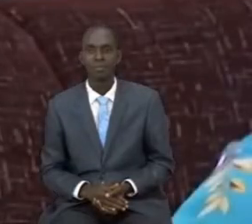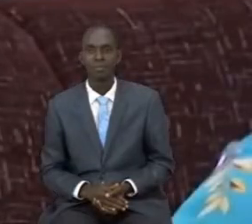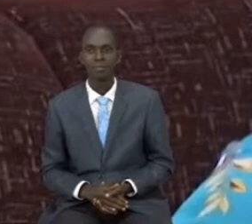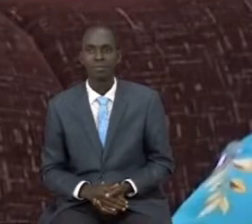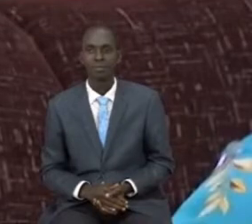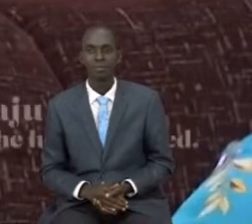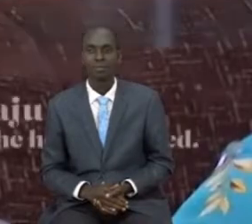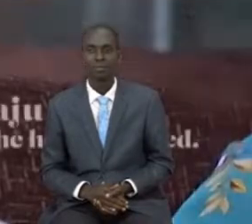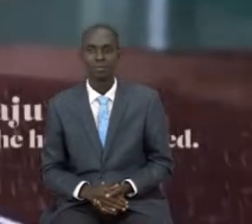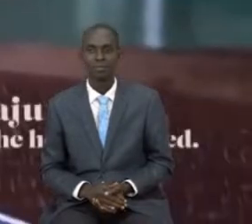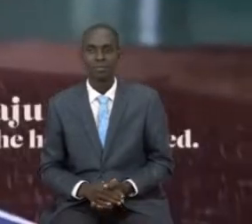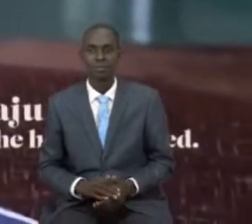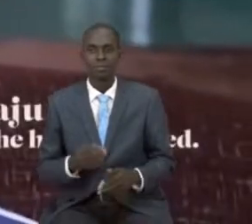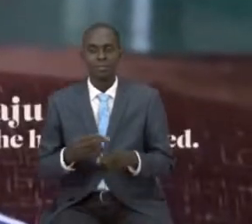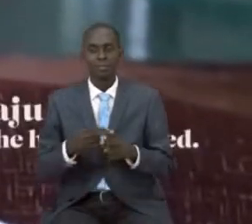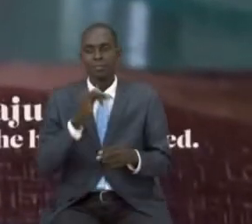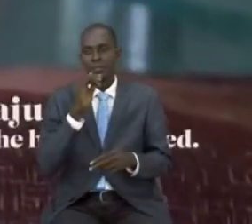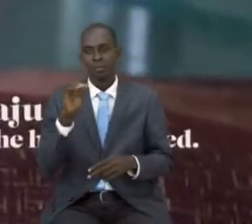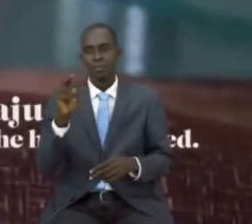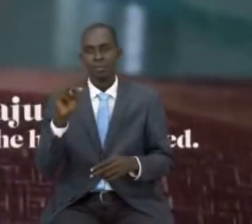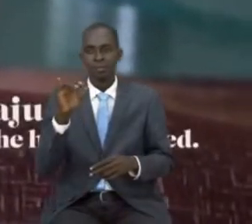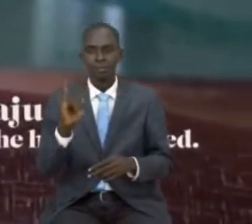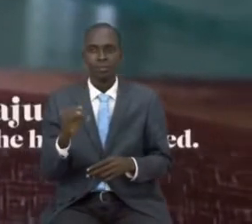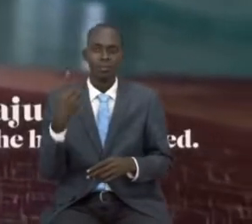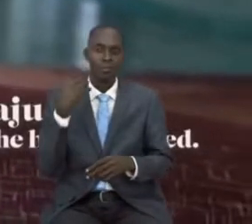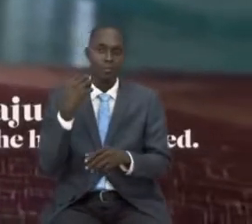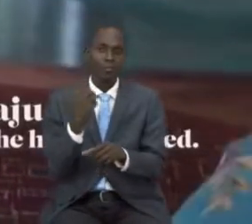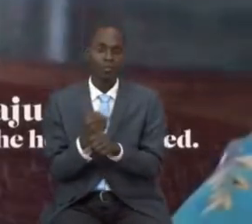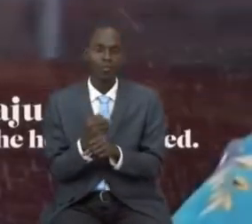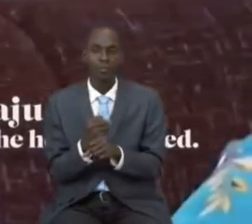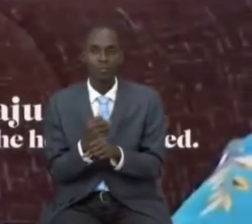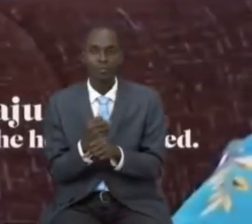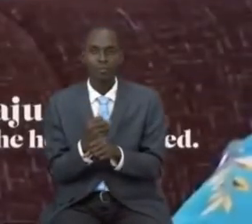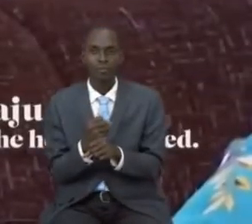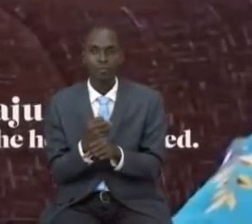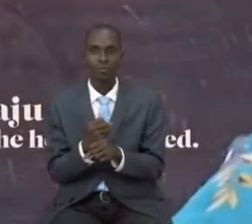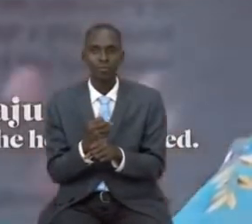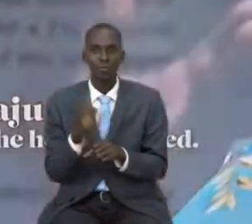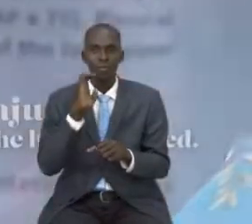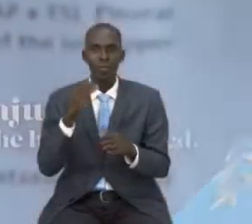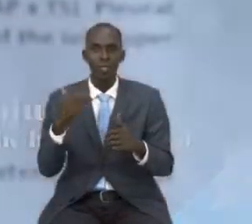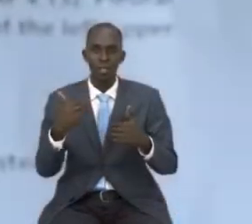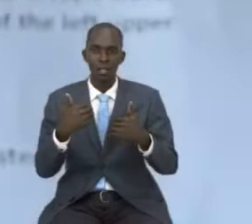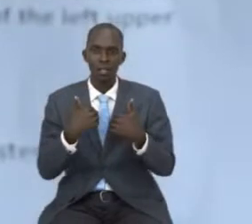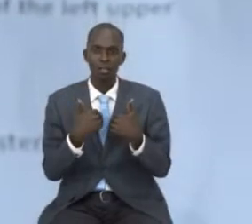My name is Oniola Niwaju. Last year, I was diagnosed of